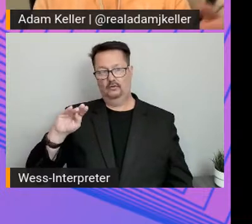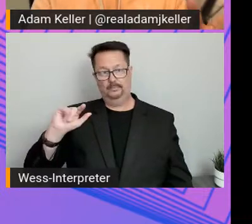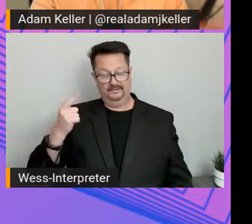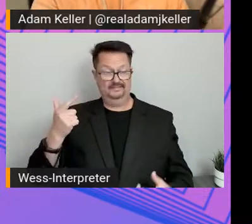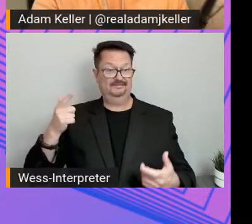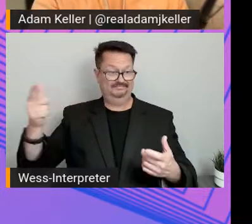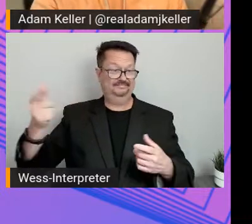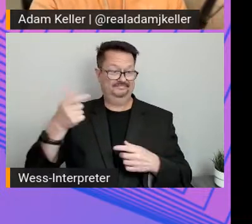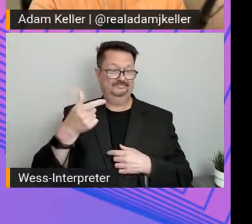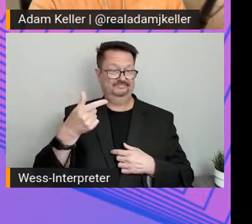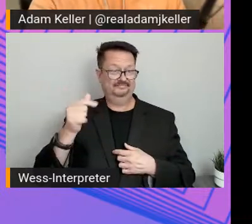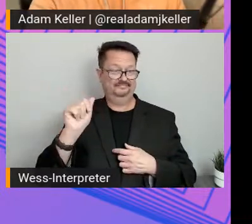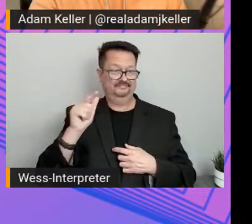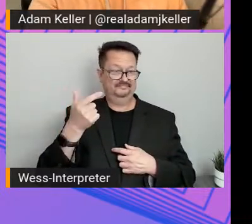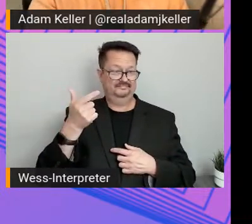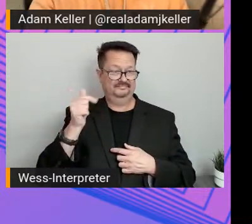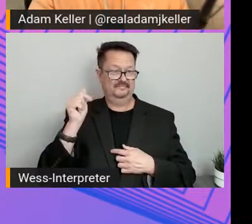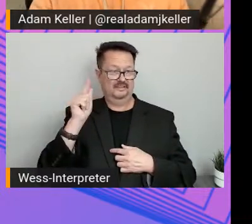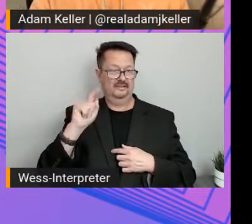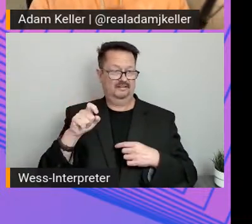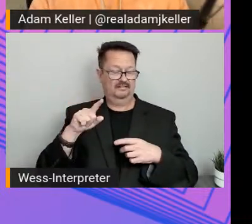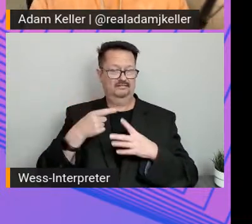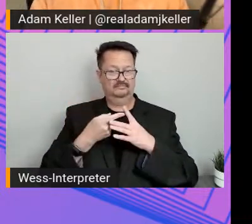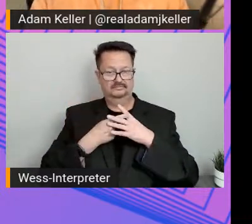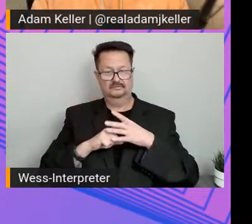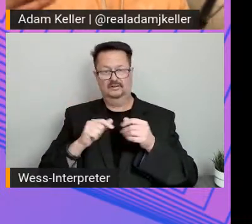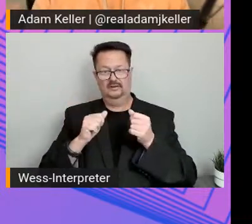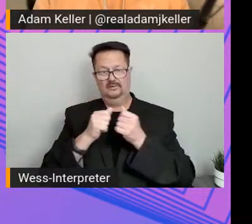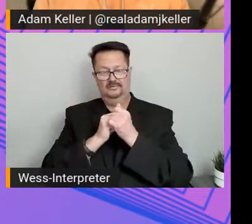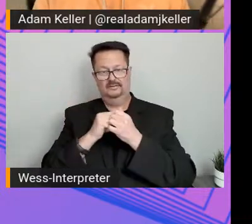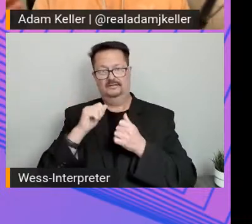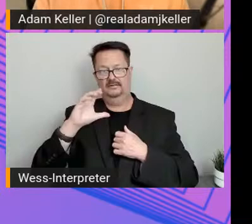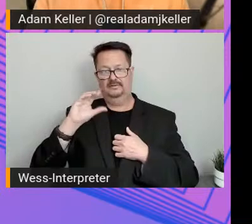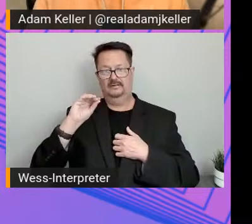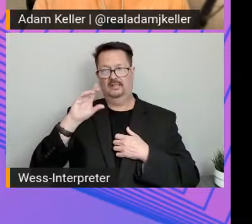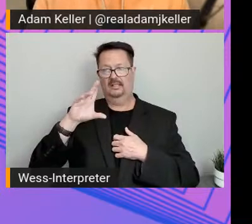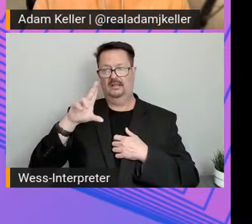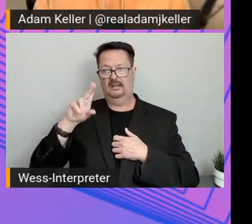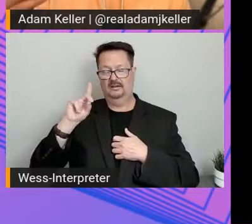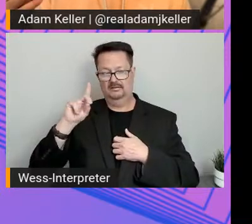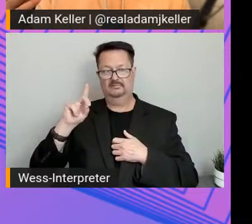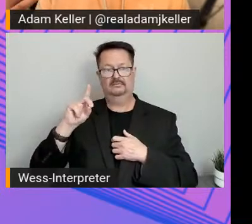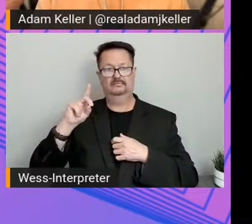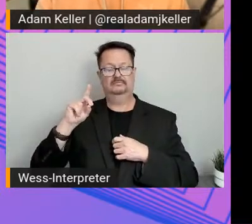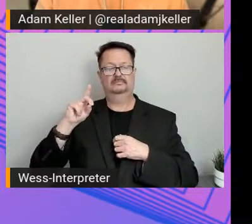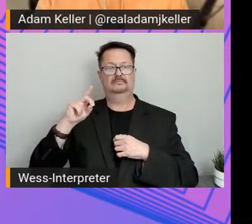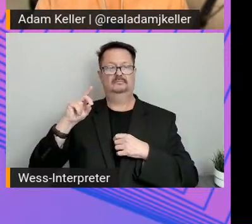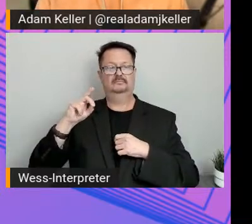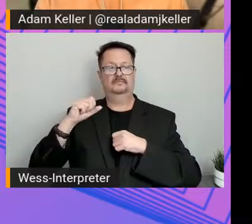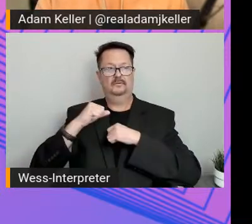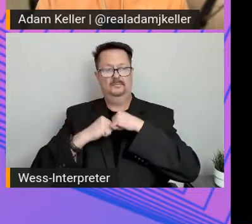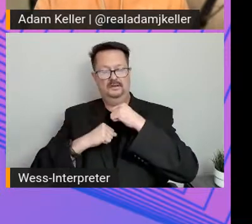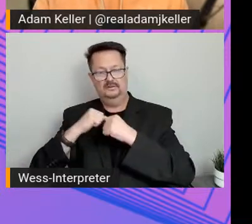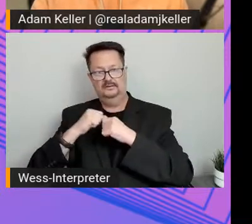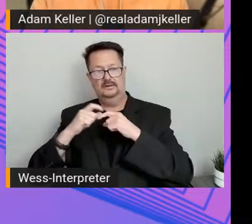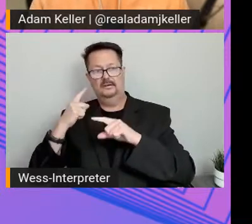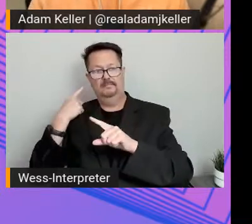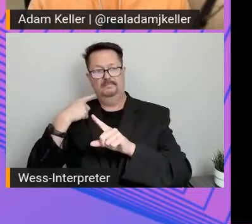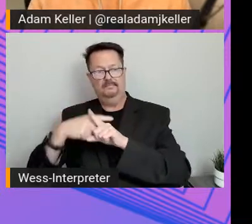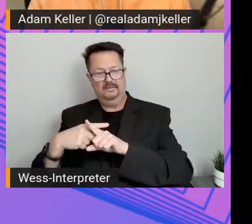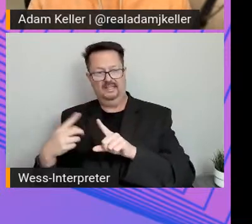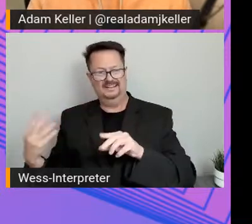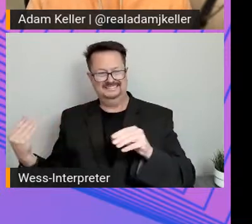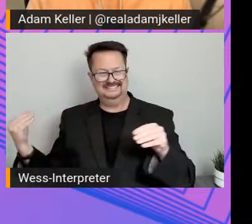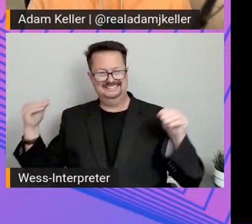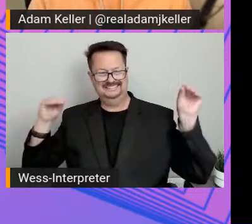that. They started with CloudFormation. They wanted to have more control and also leverage the opinion that was built into the